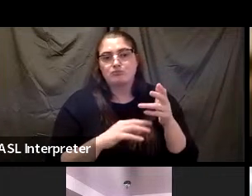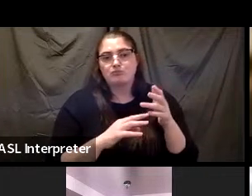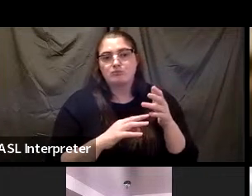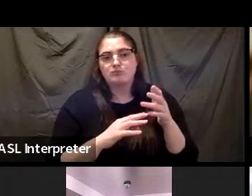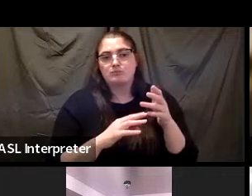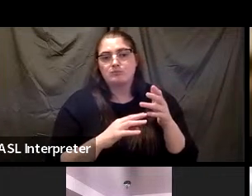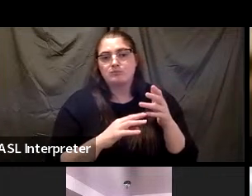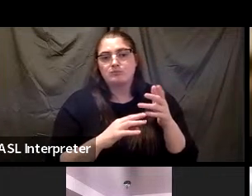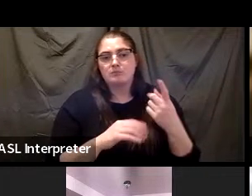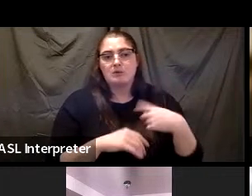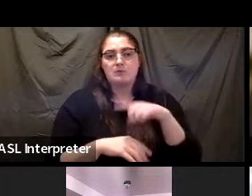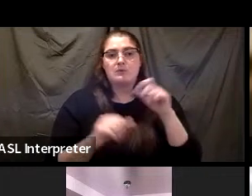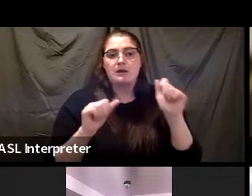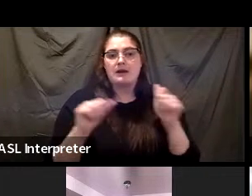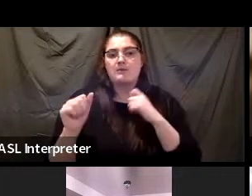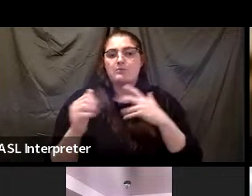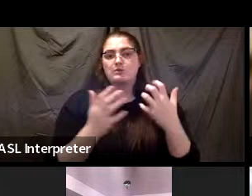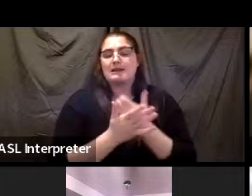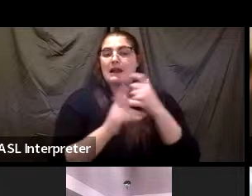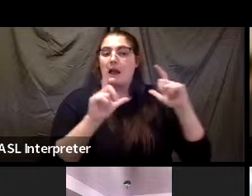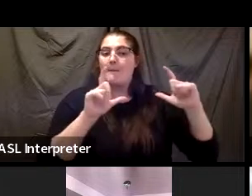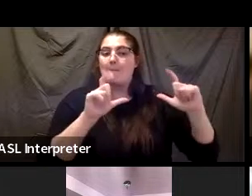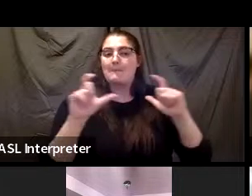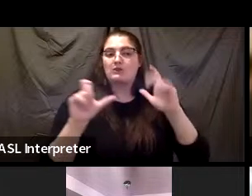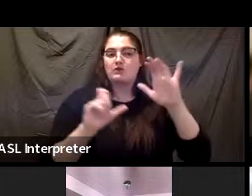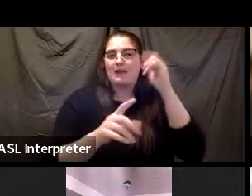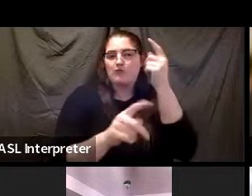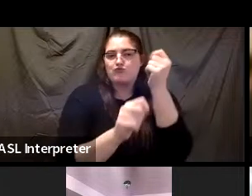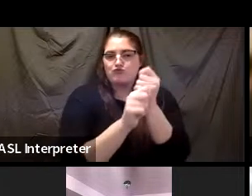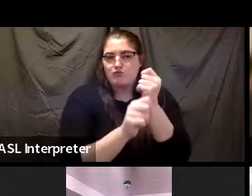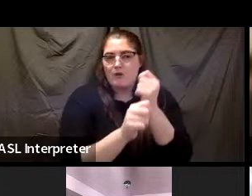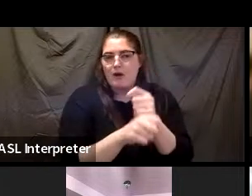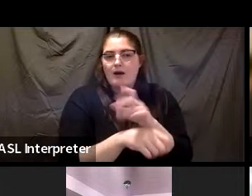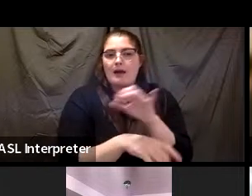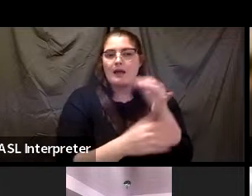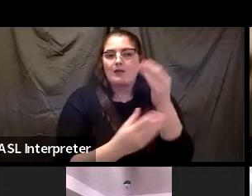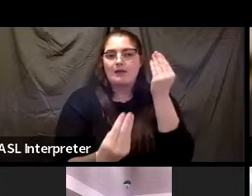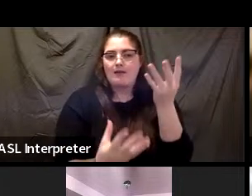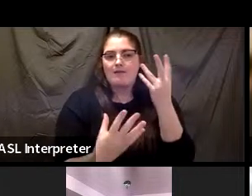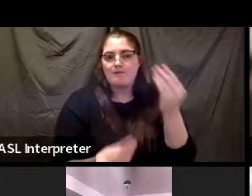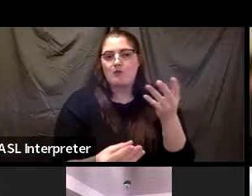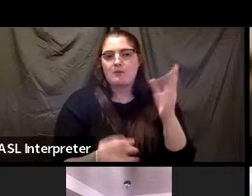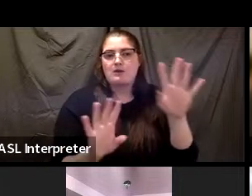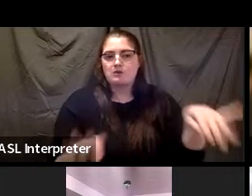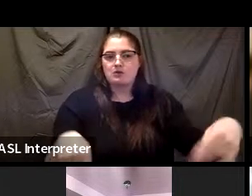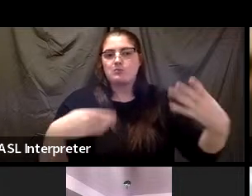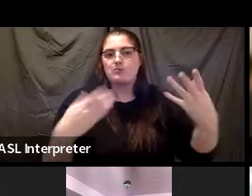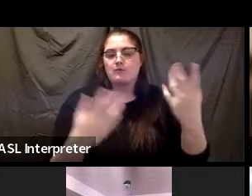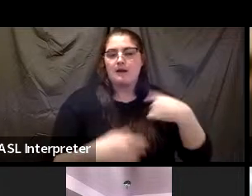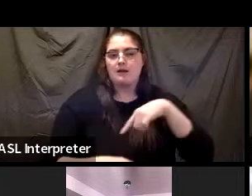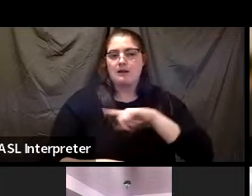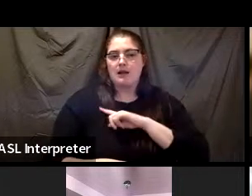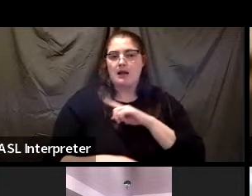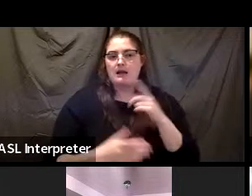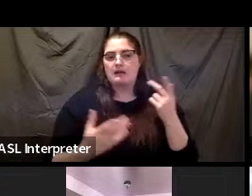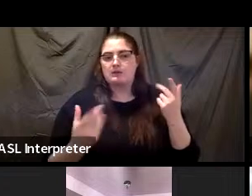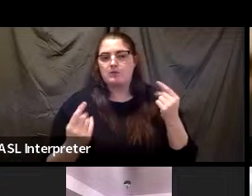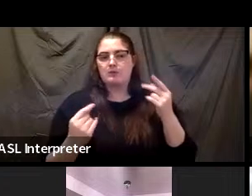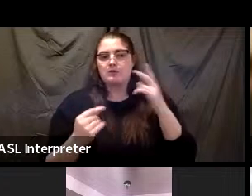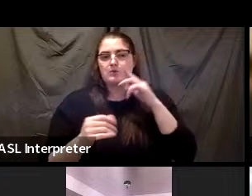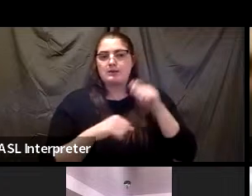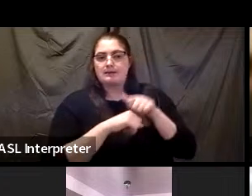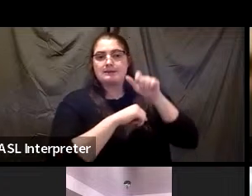Constituents were able to get a picture of that truck and the information provided to us. What we did was escalate that